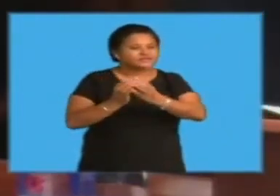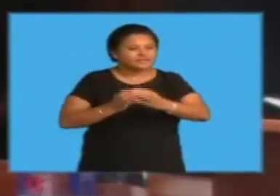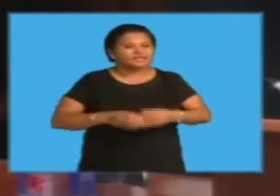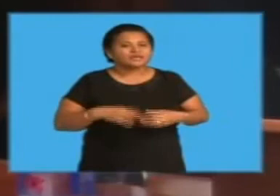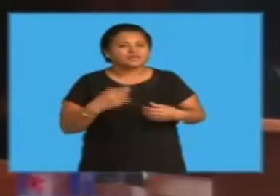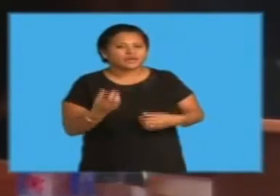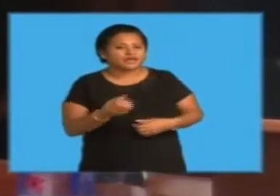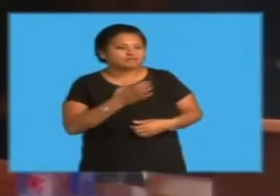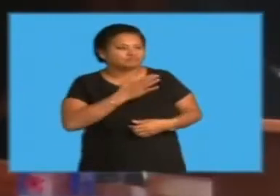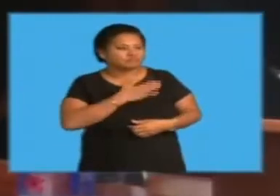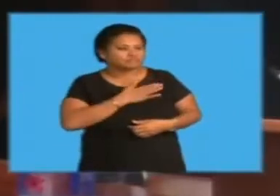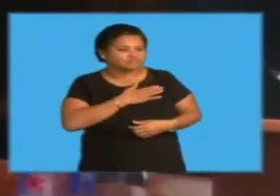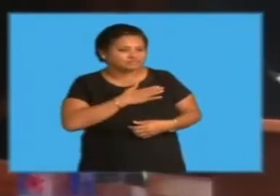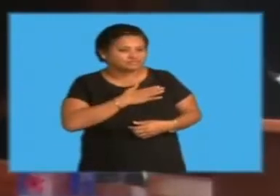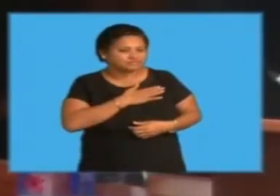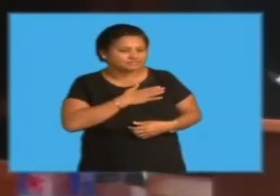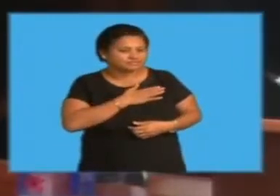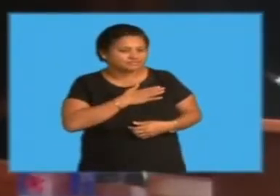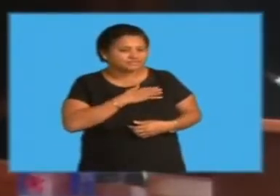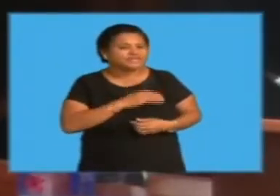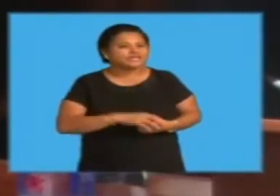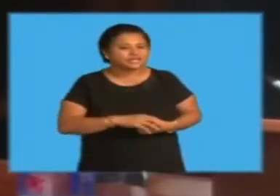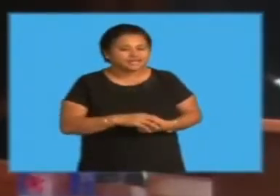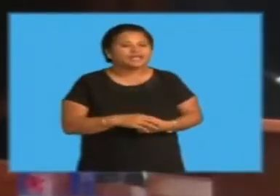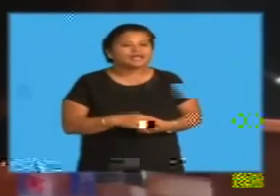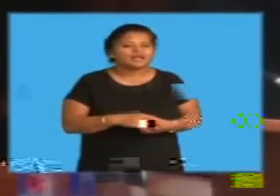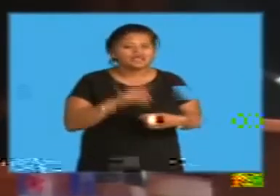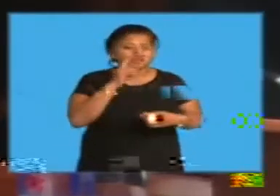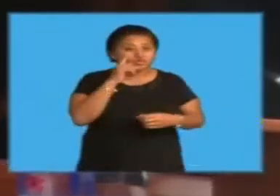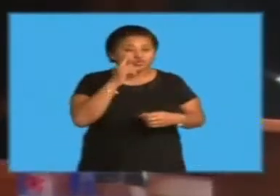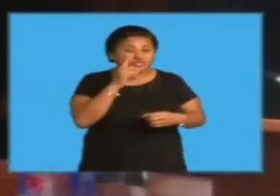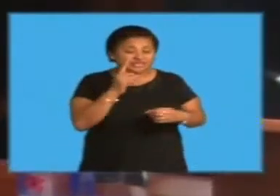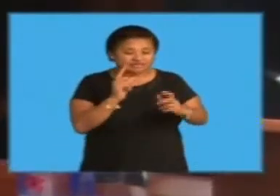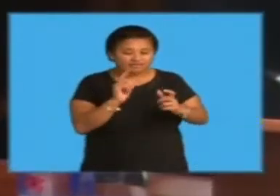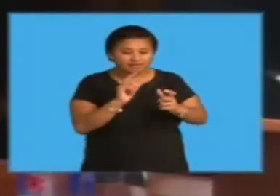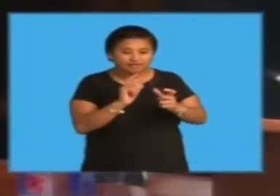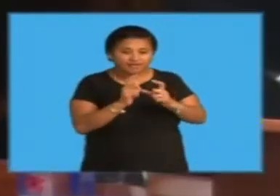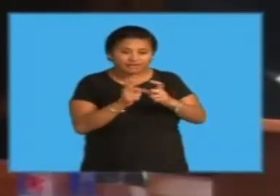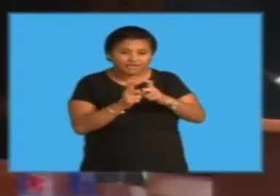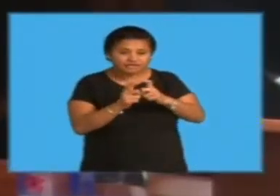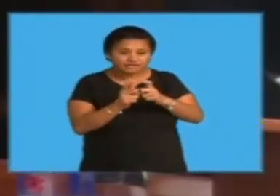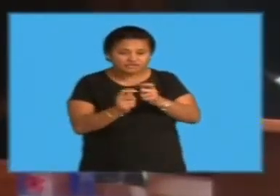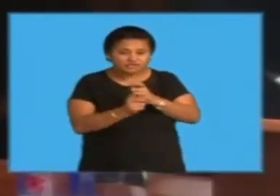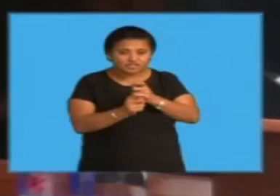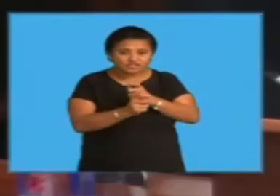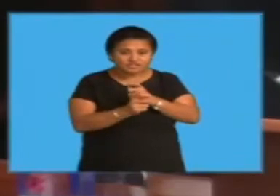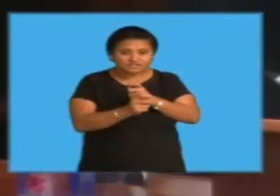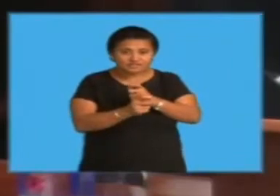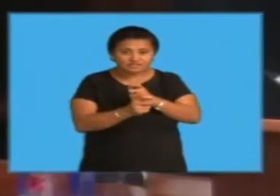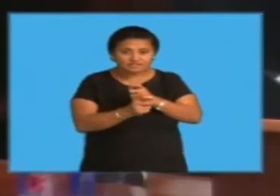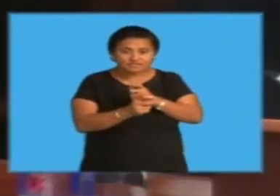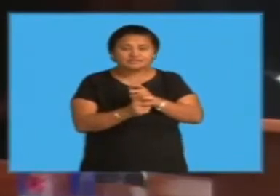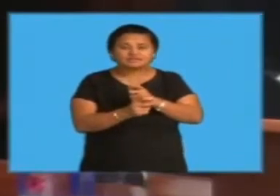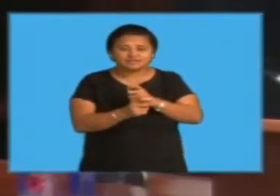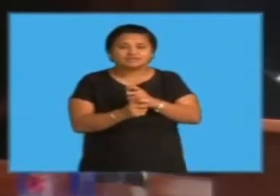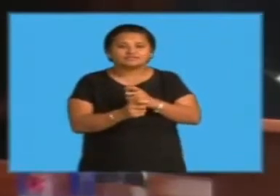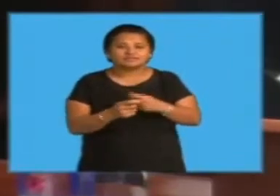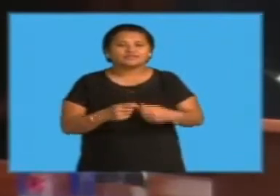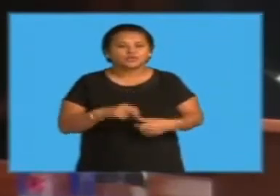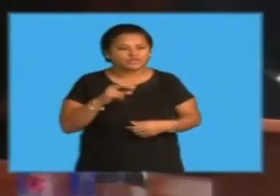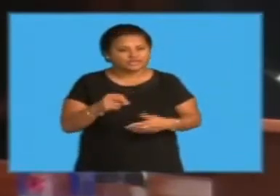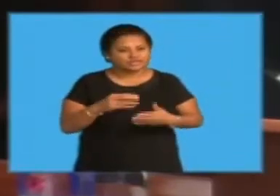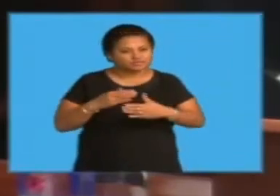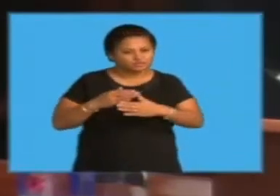compassion. As we see the climate emergencies prevalent around the world today are cause for cooperation.